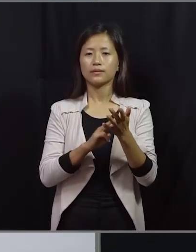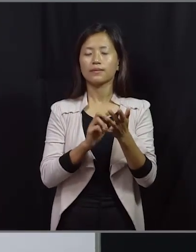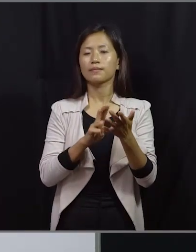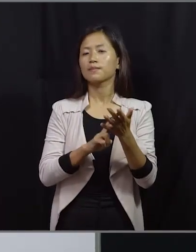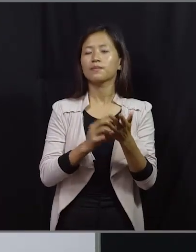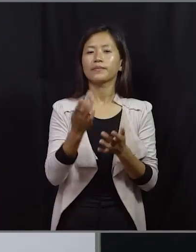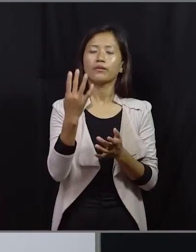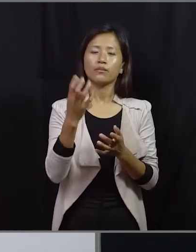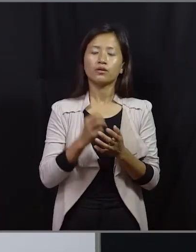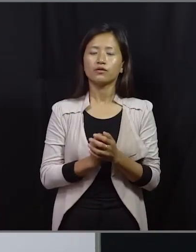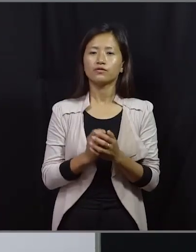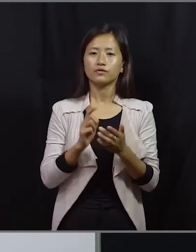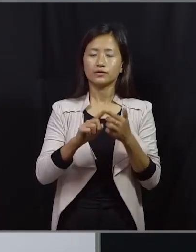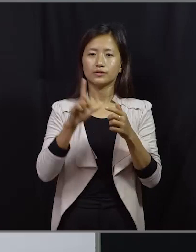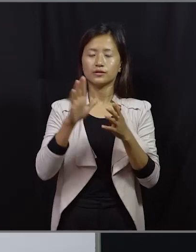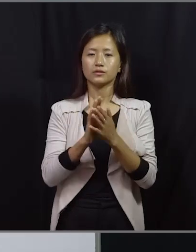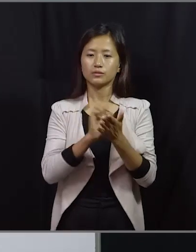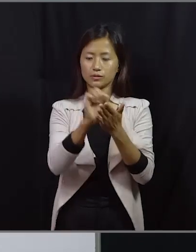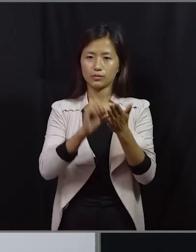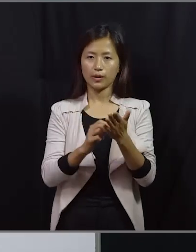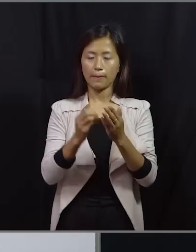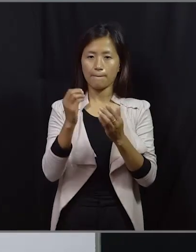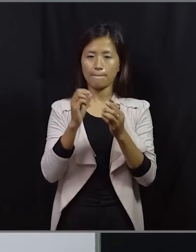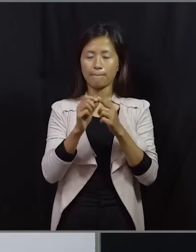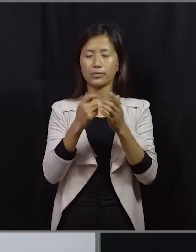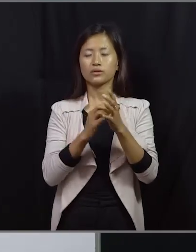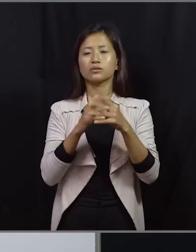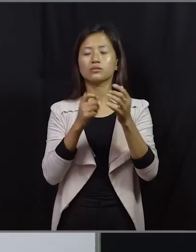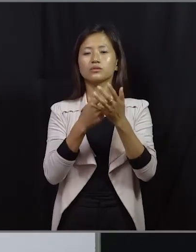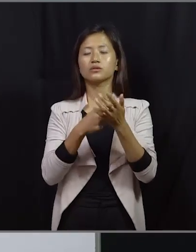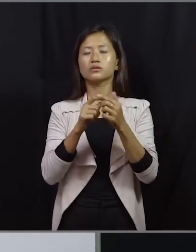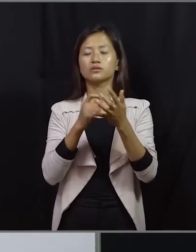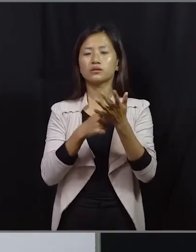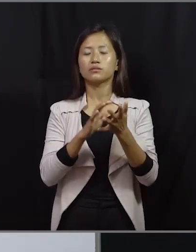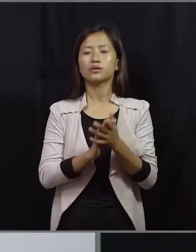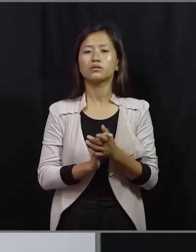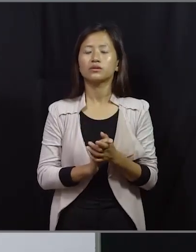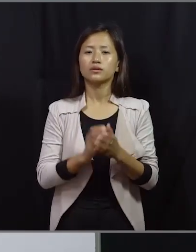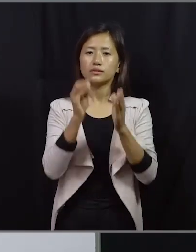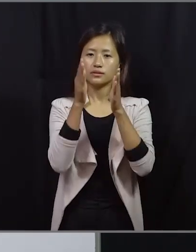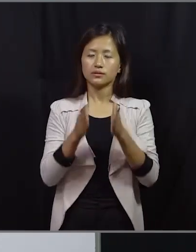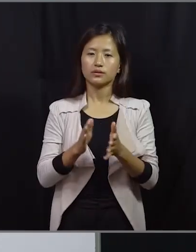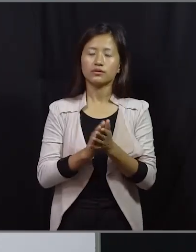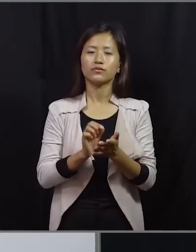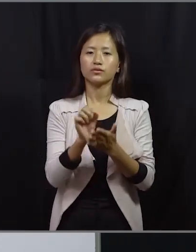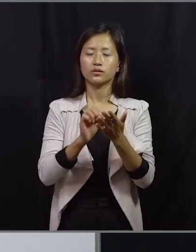in the power set can be written as 2 power m if m is the number of